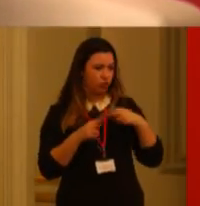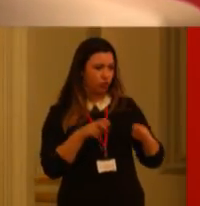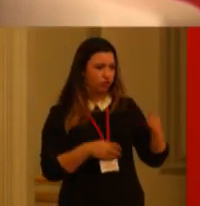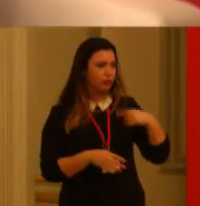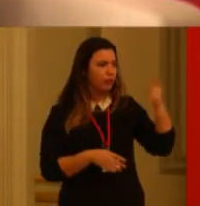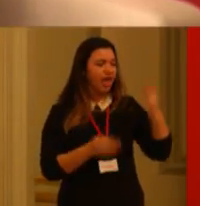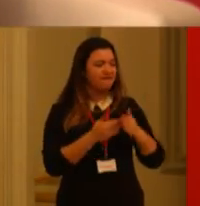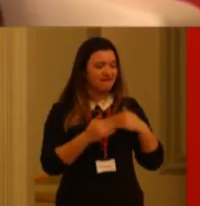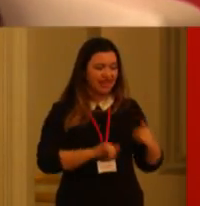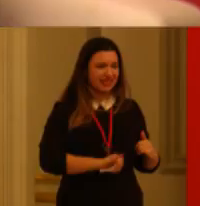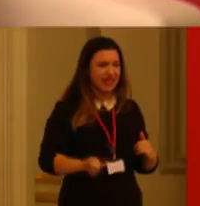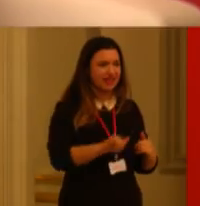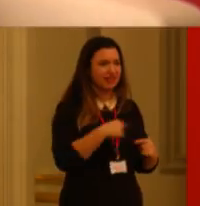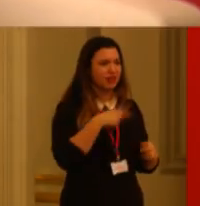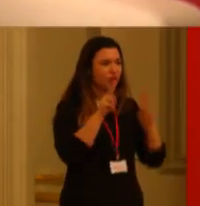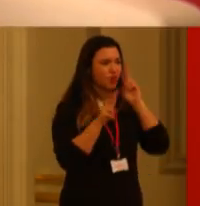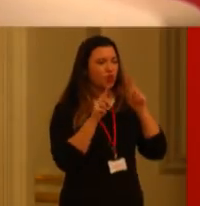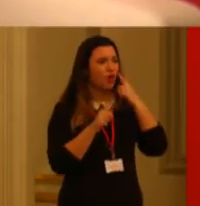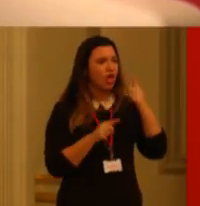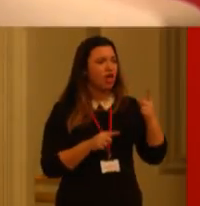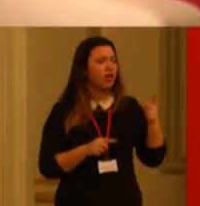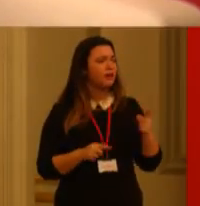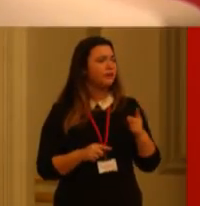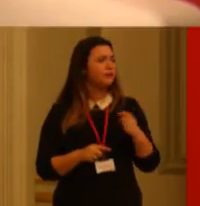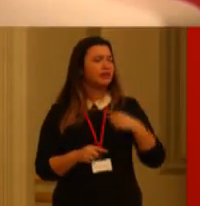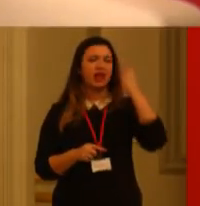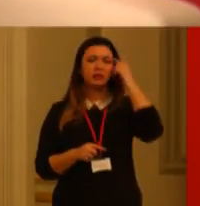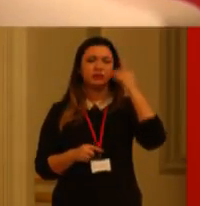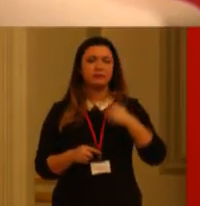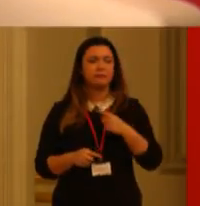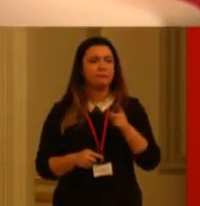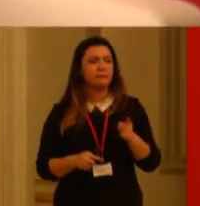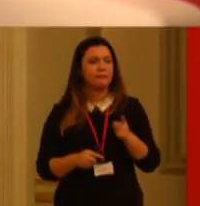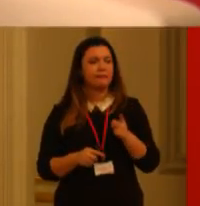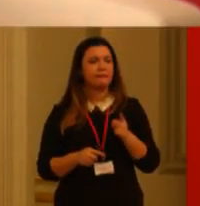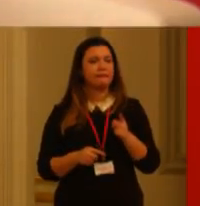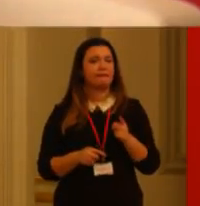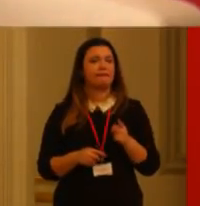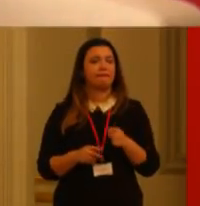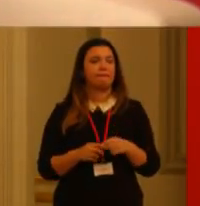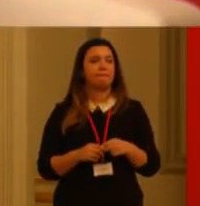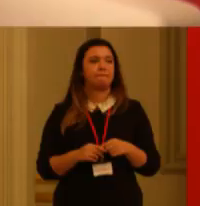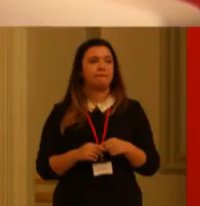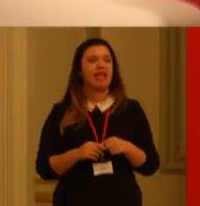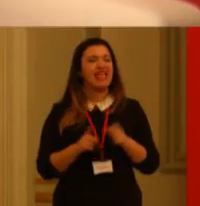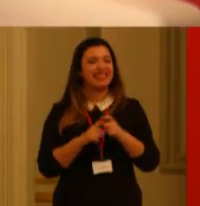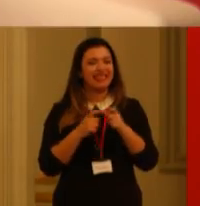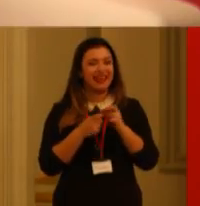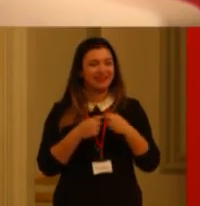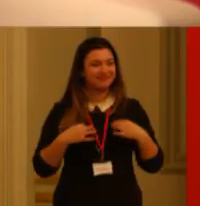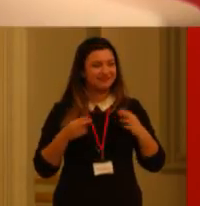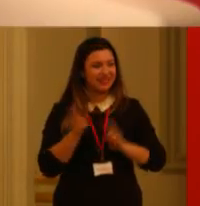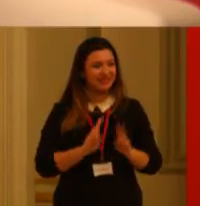live in Istanbul, Kazlıçeşme. The first thing that comes to my mind is that there are these